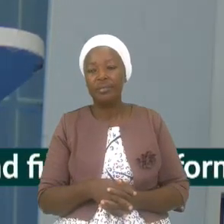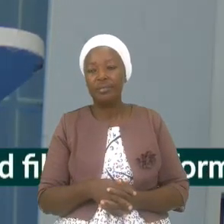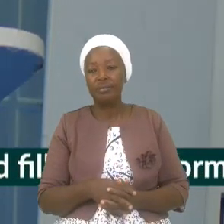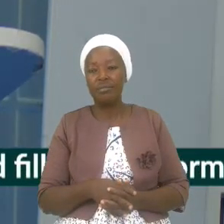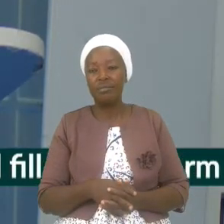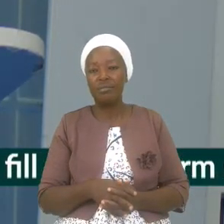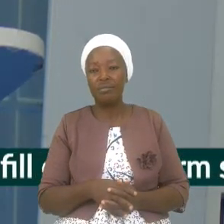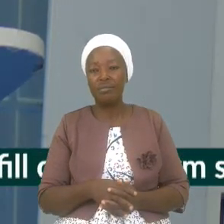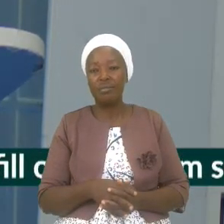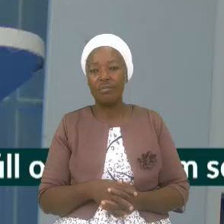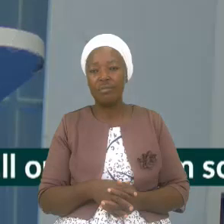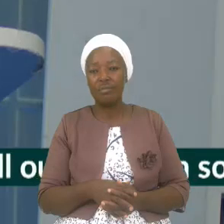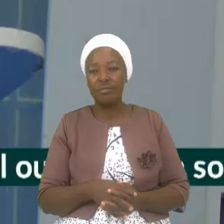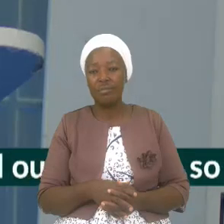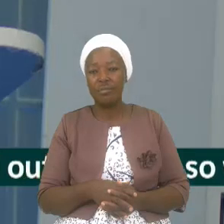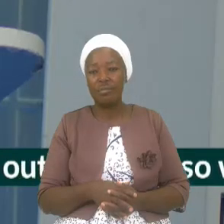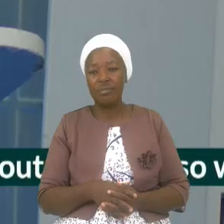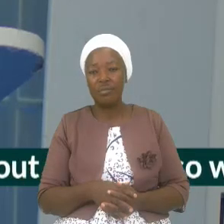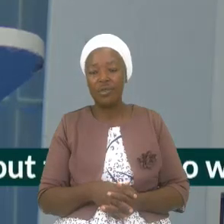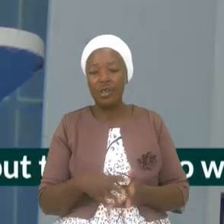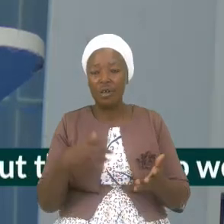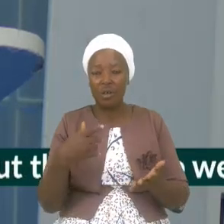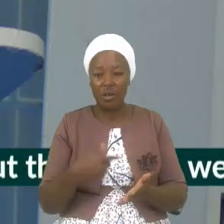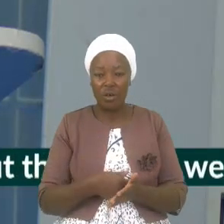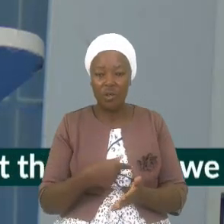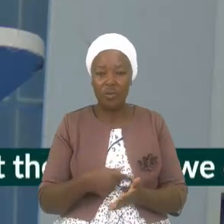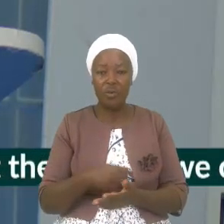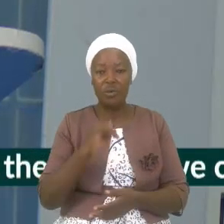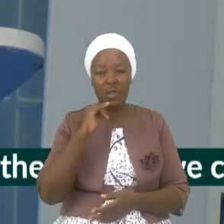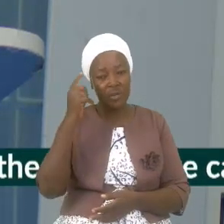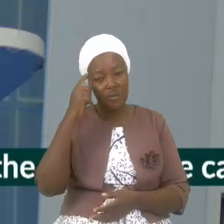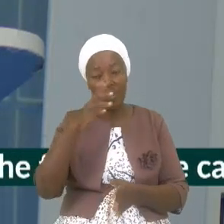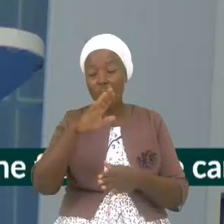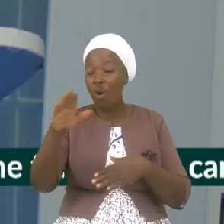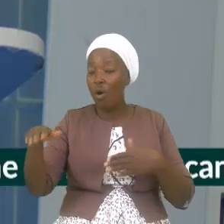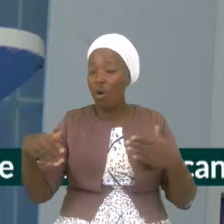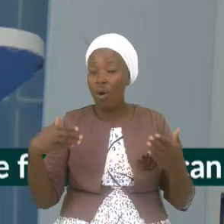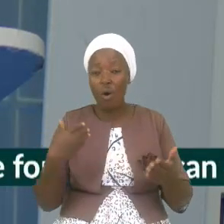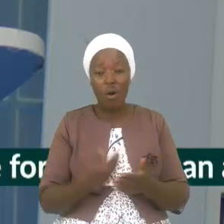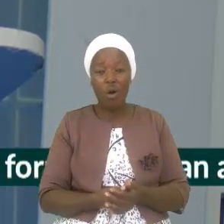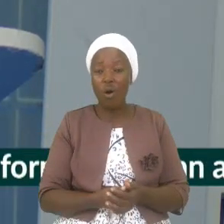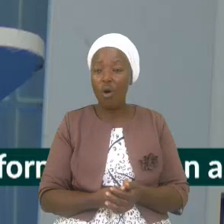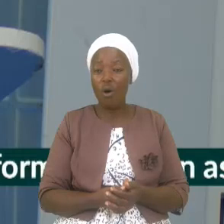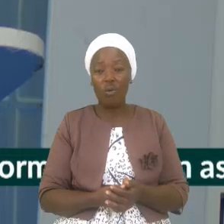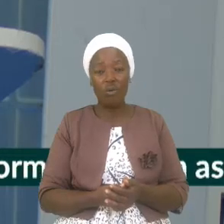All right, some people are still standing. Please, let's reach to them on time.